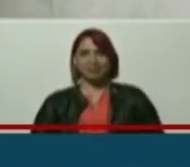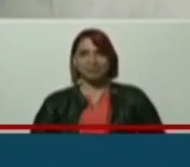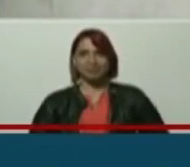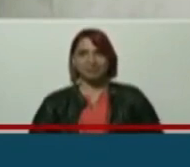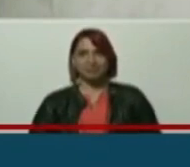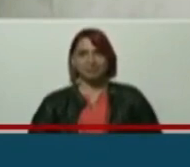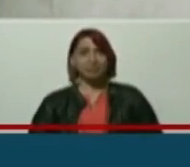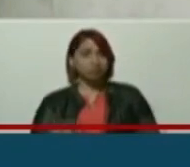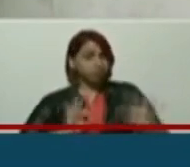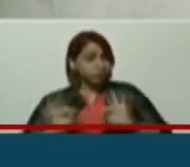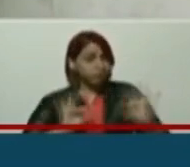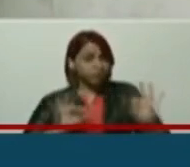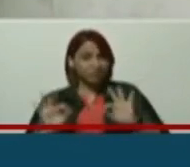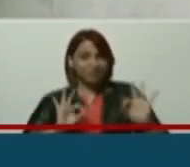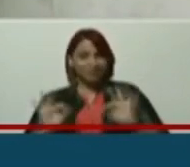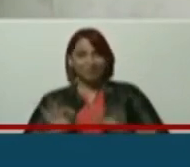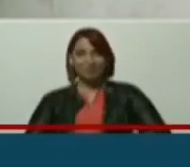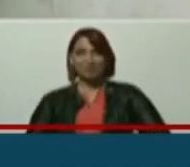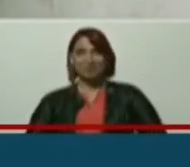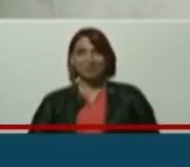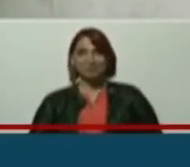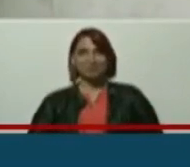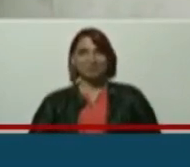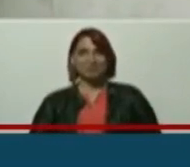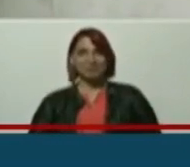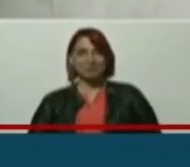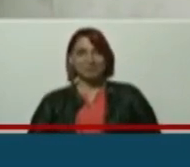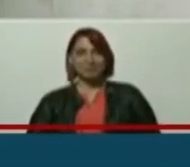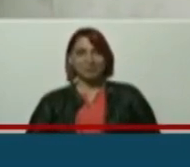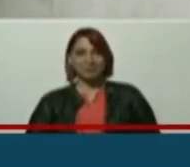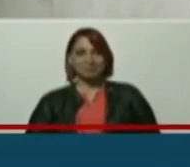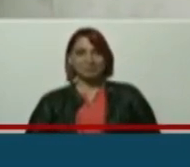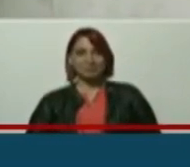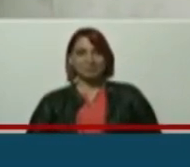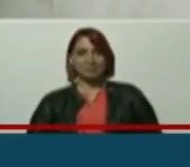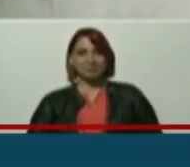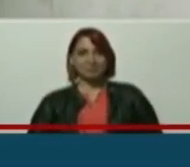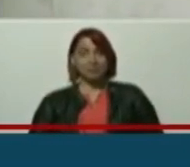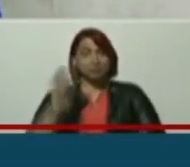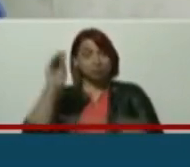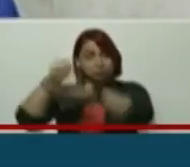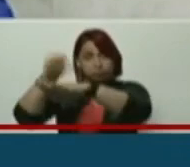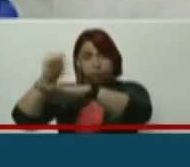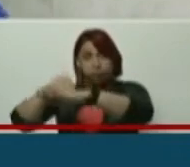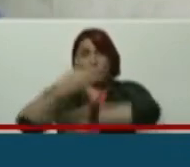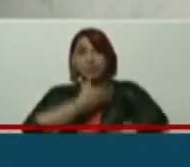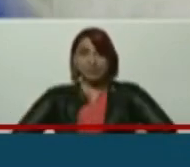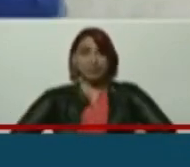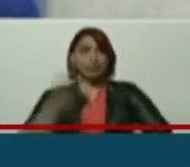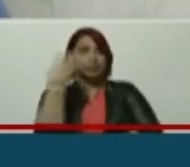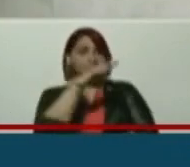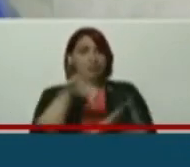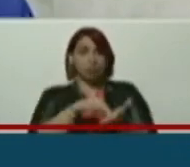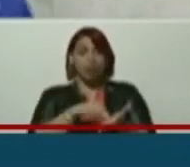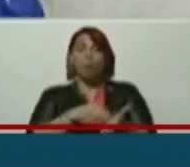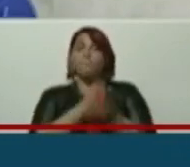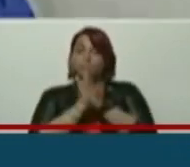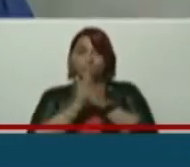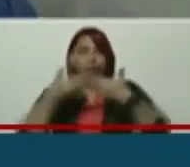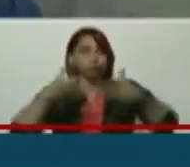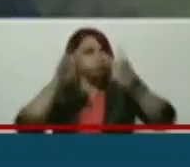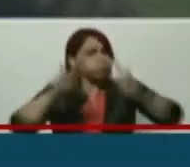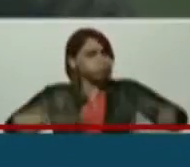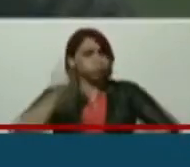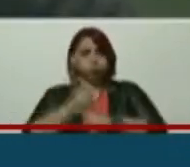these serious revelations of Donald Trump's former Secretary of Defense. They spoke of an invasion of Venezuela.